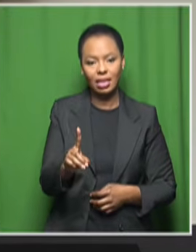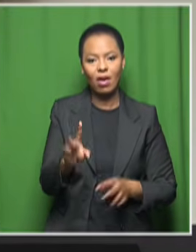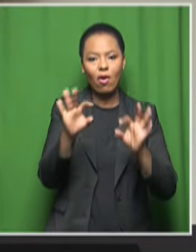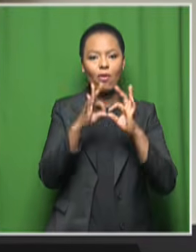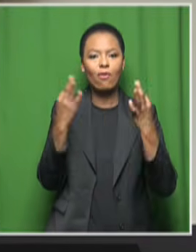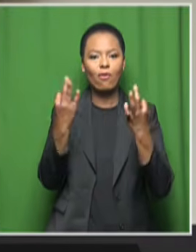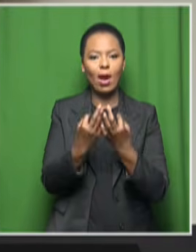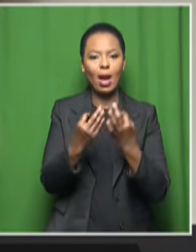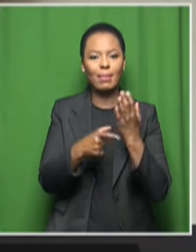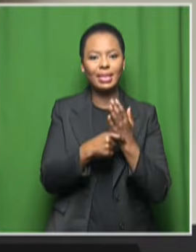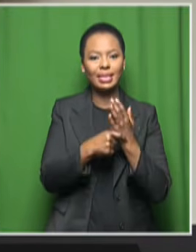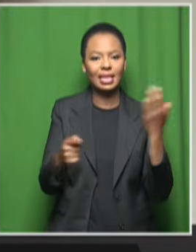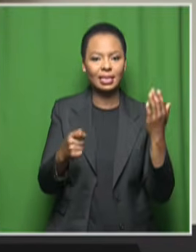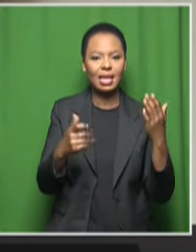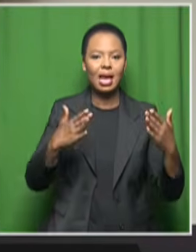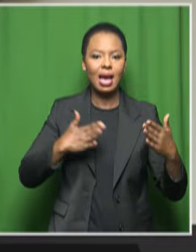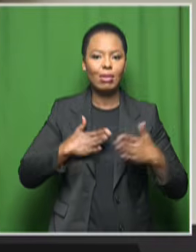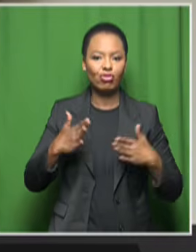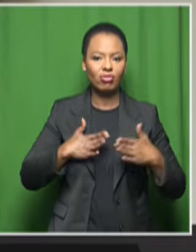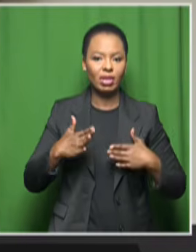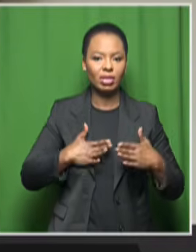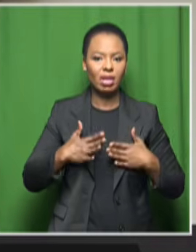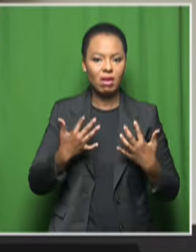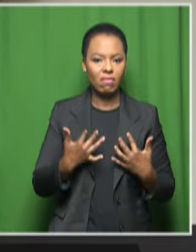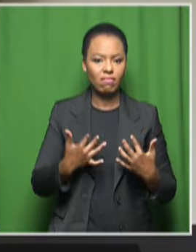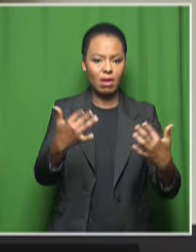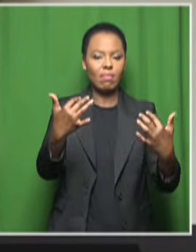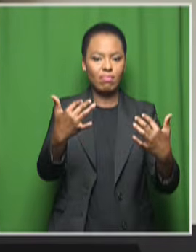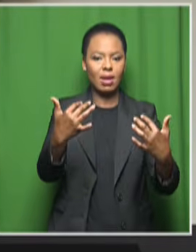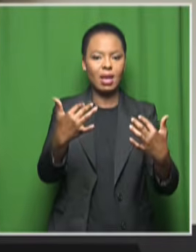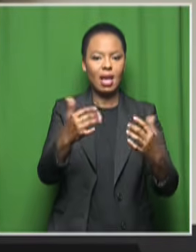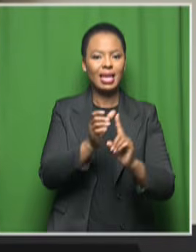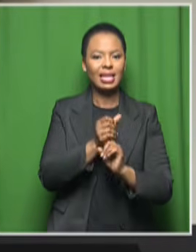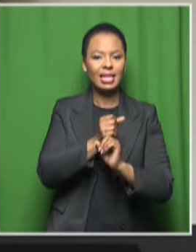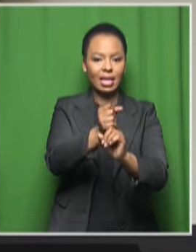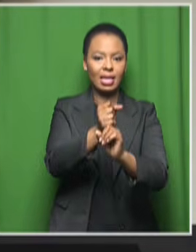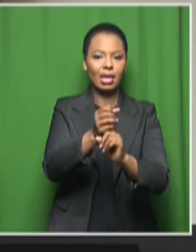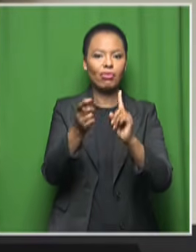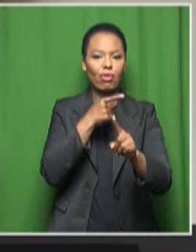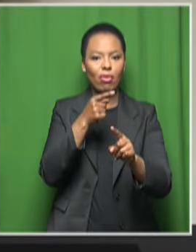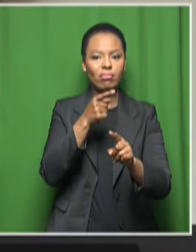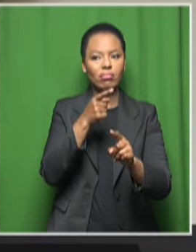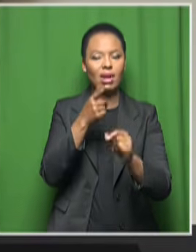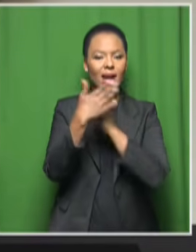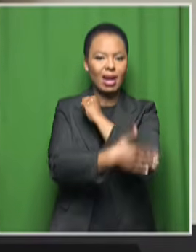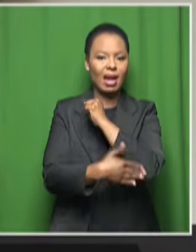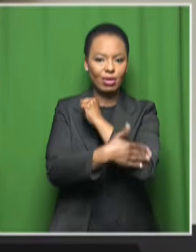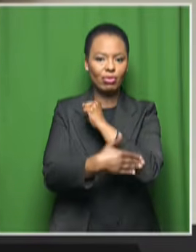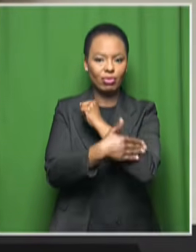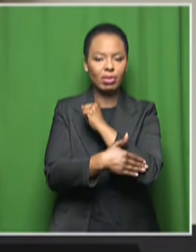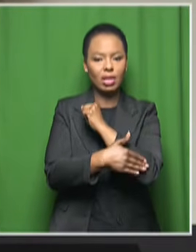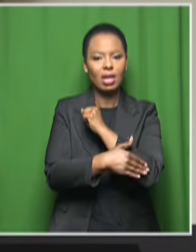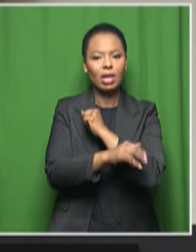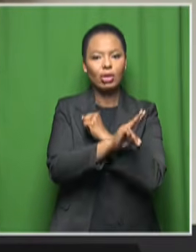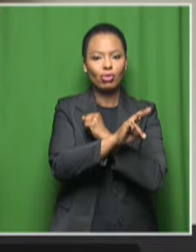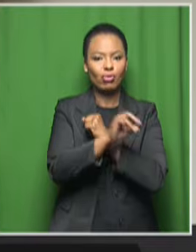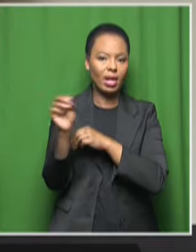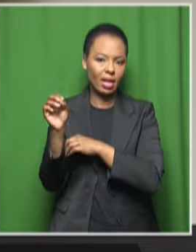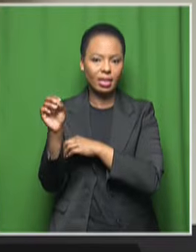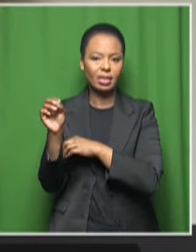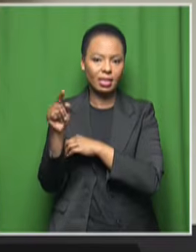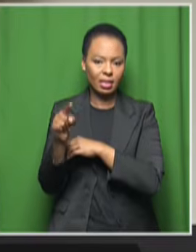Administrators. That's the delegates from over 200 countries, over 200 delegates from over